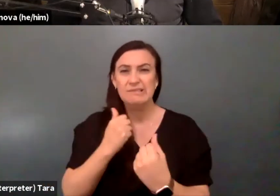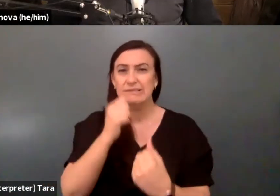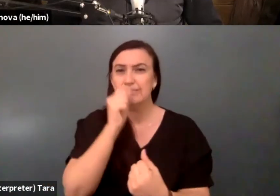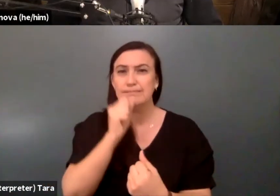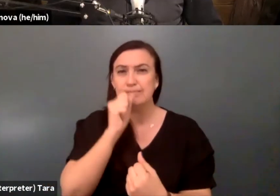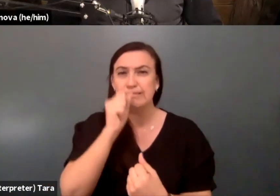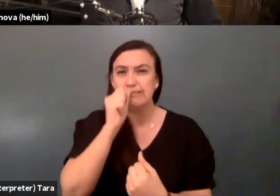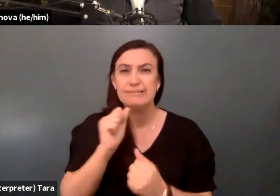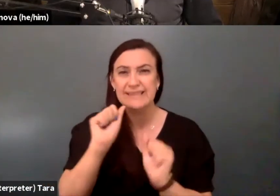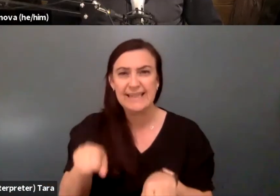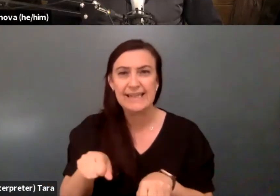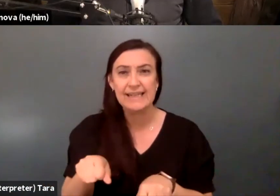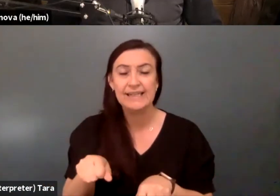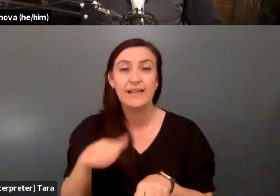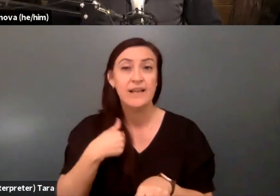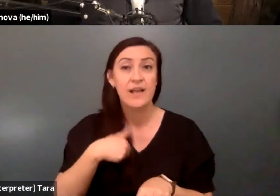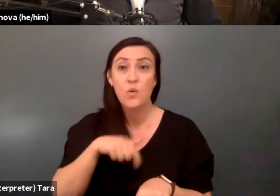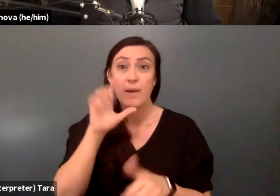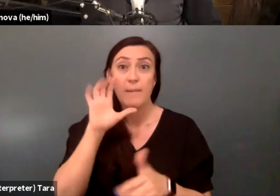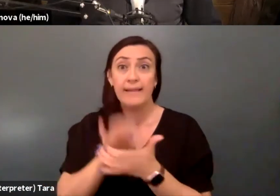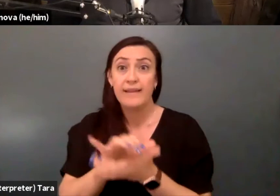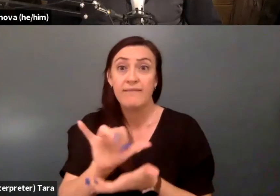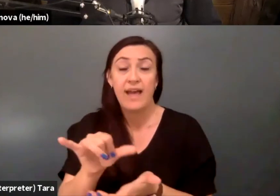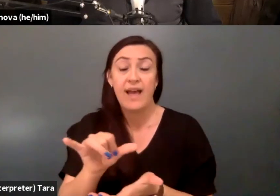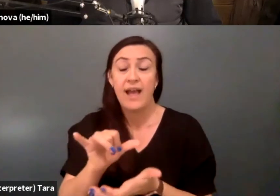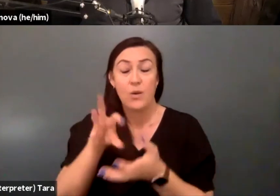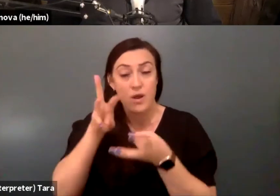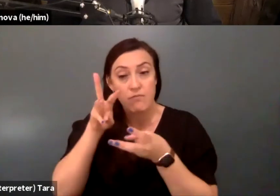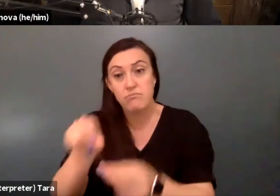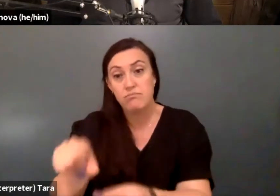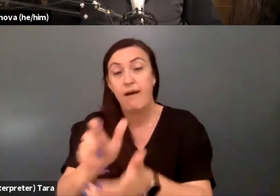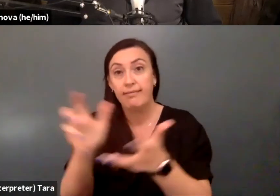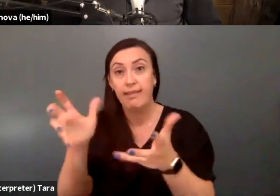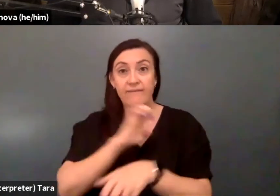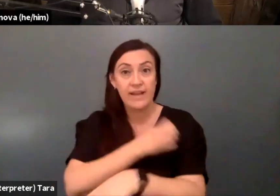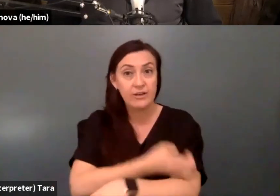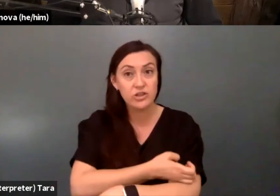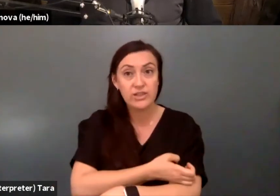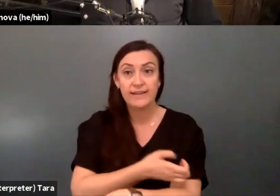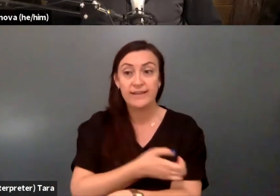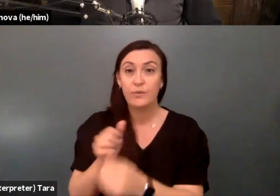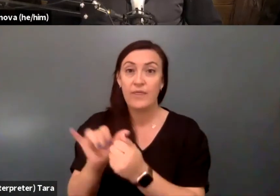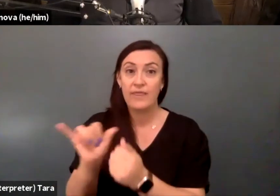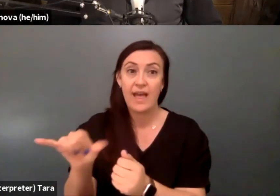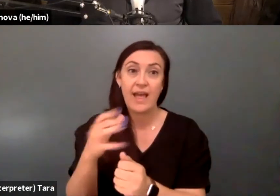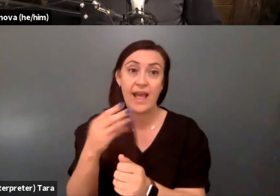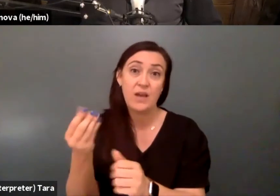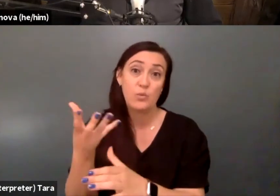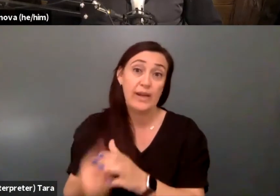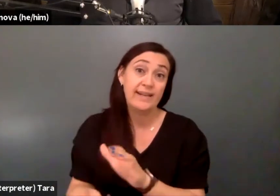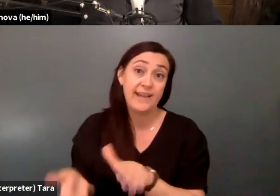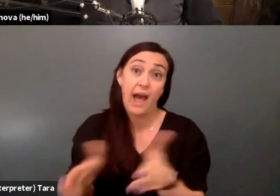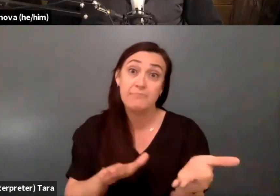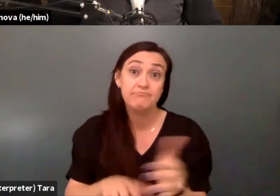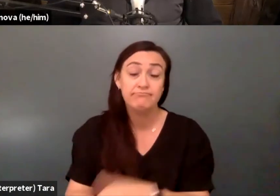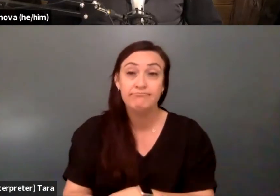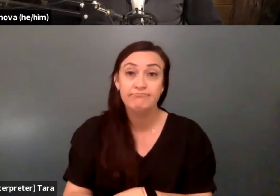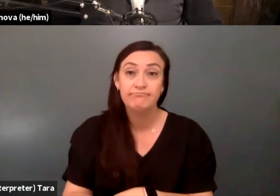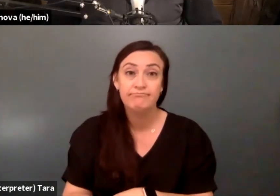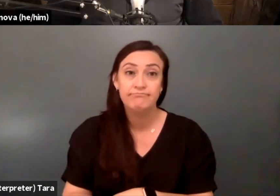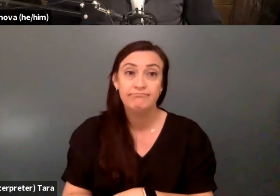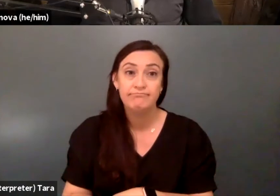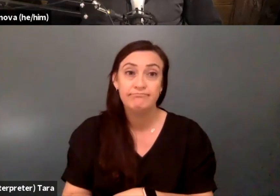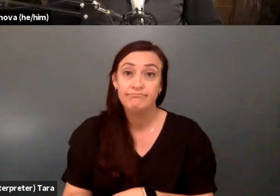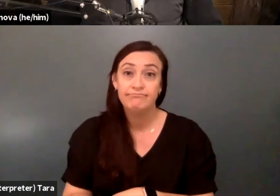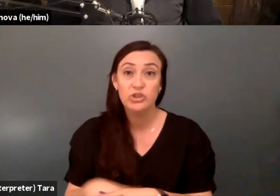changity. And we spend a lot of energy around that, and we die. We'll be dead.